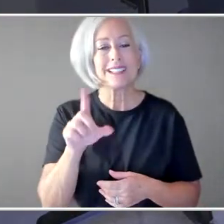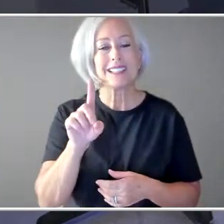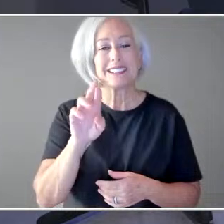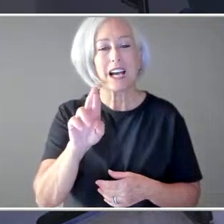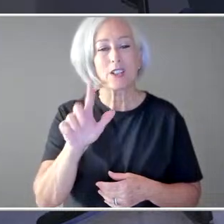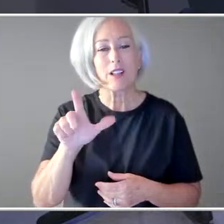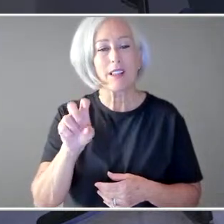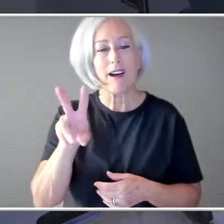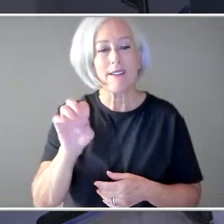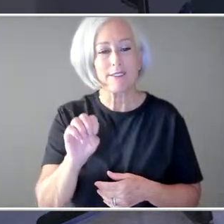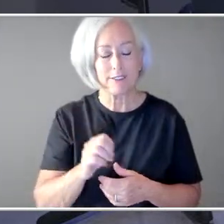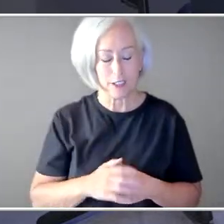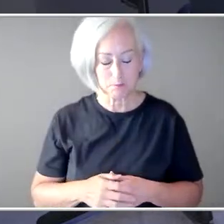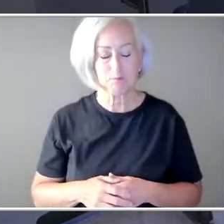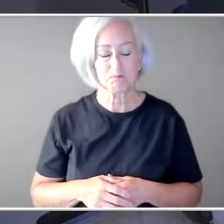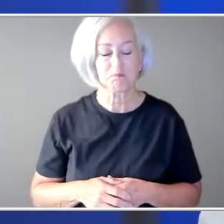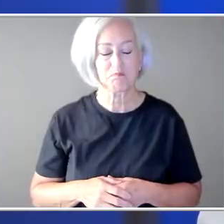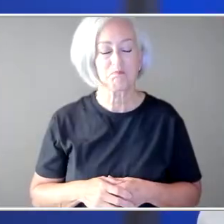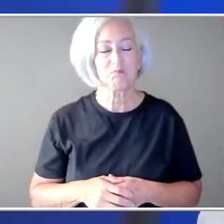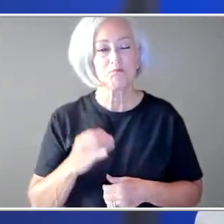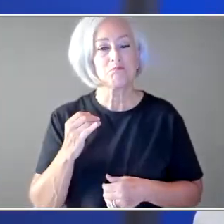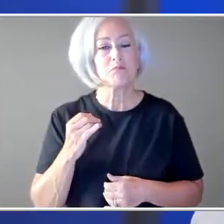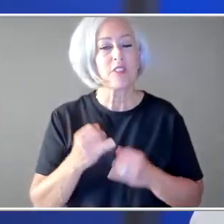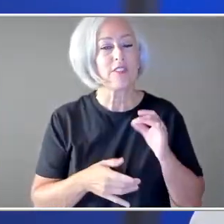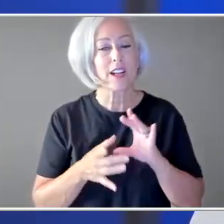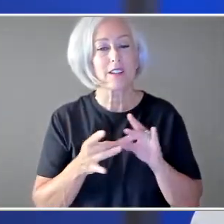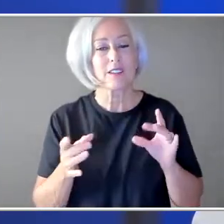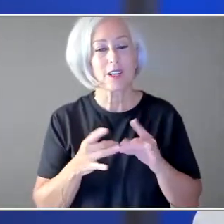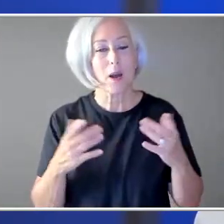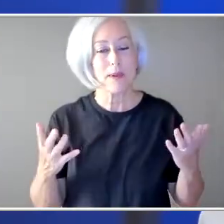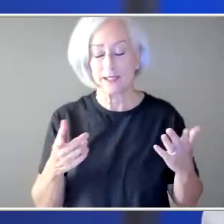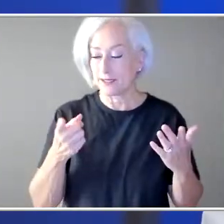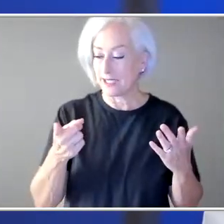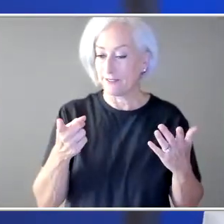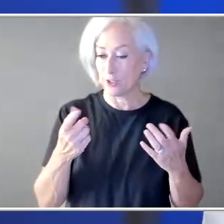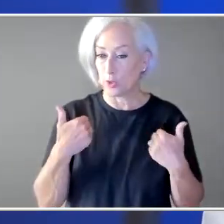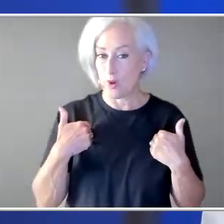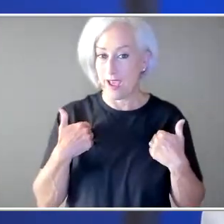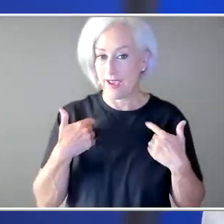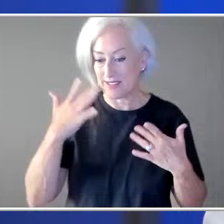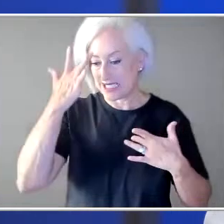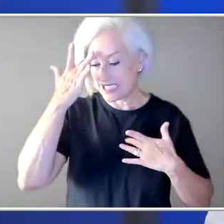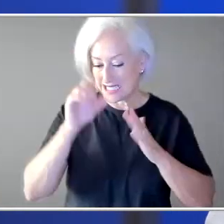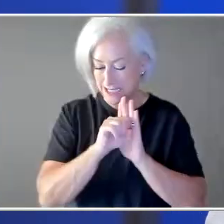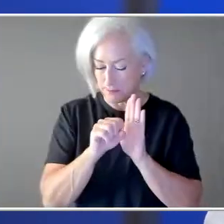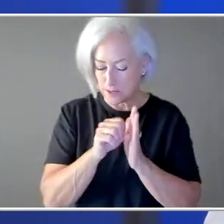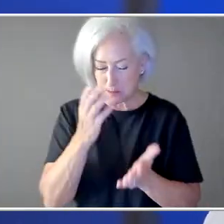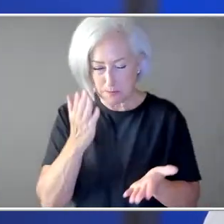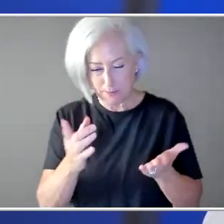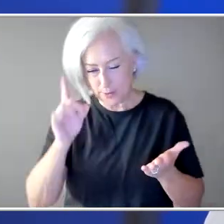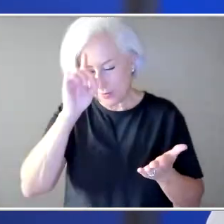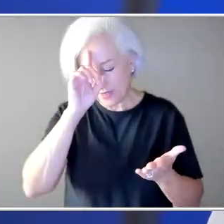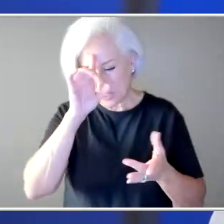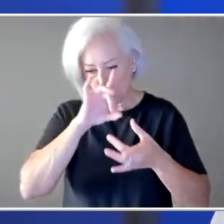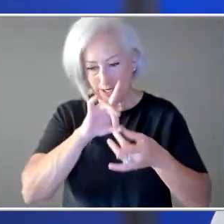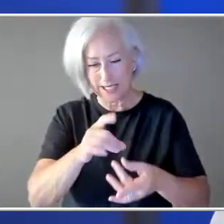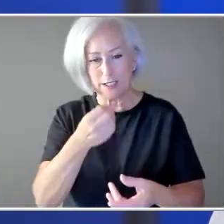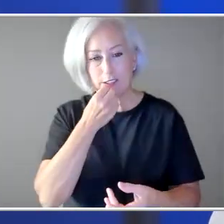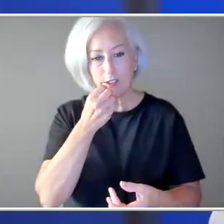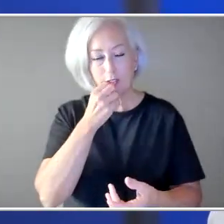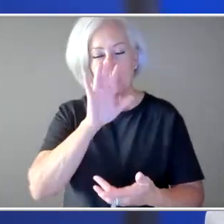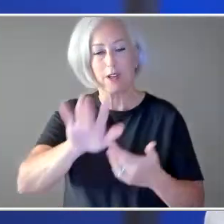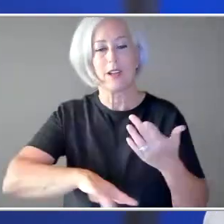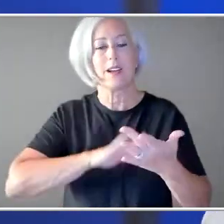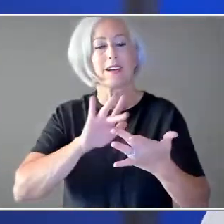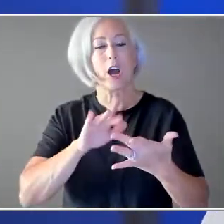I think most importantly, if you have symptoms that you think might be related to a food, reach out to your primary care doctor,